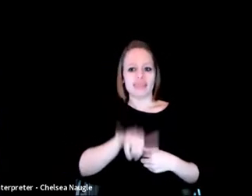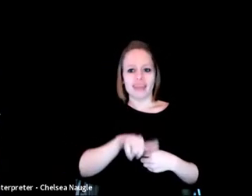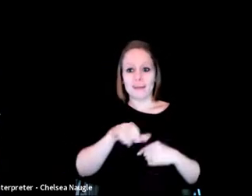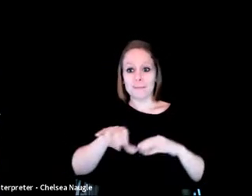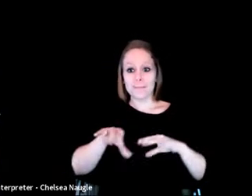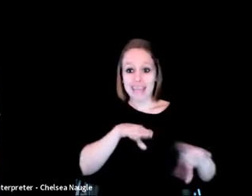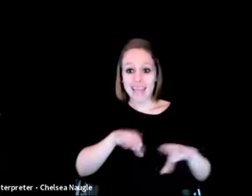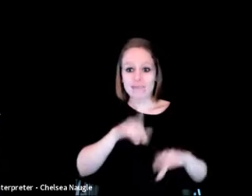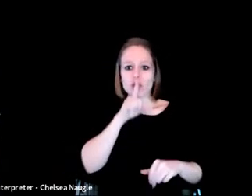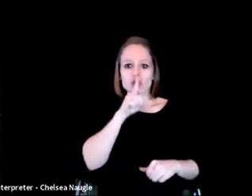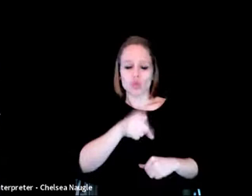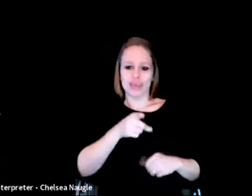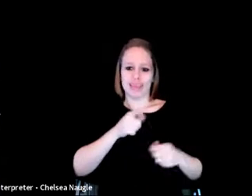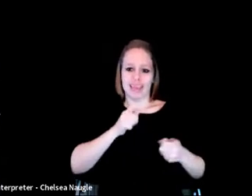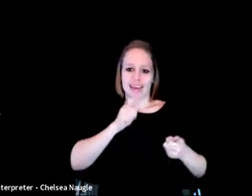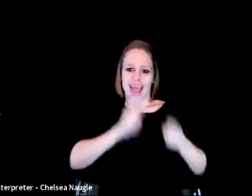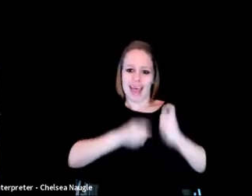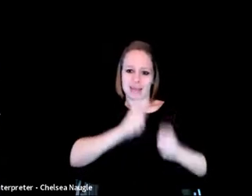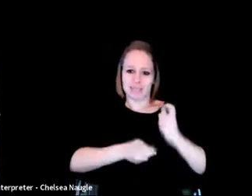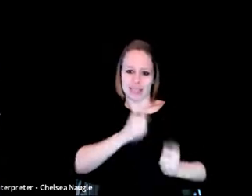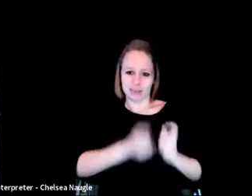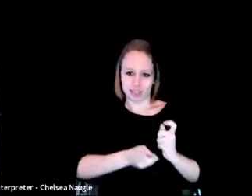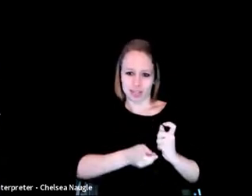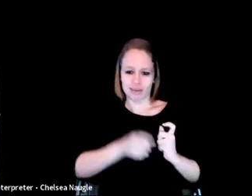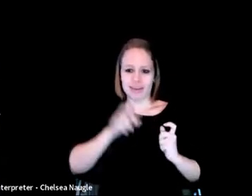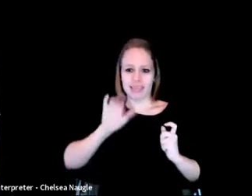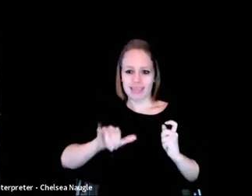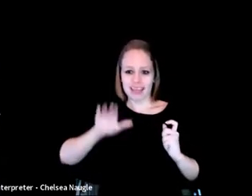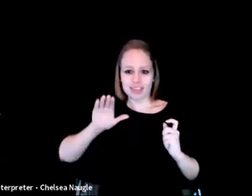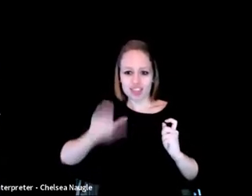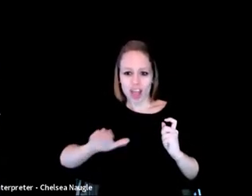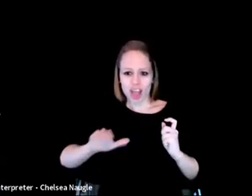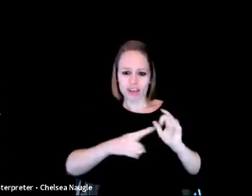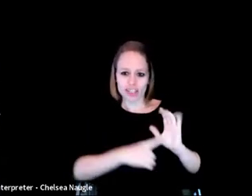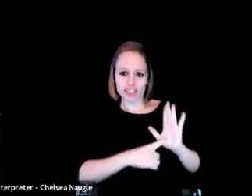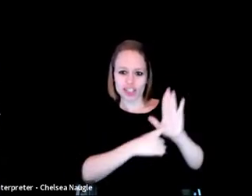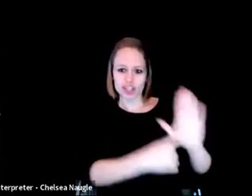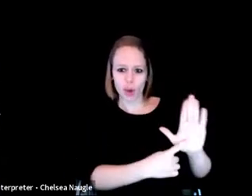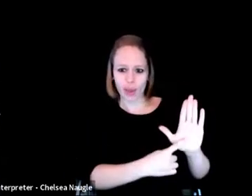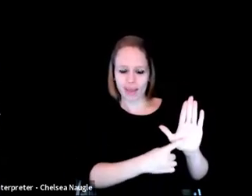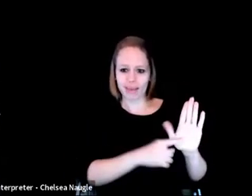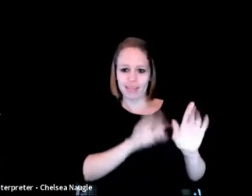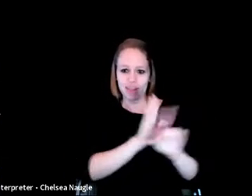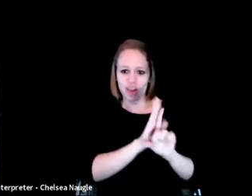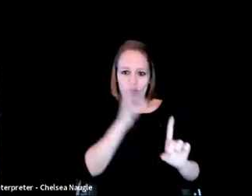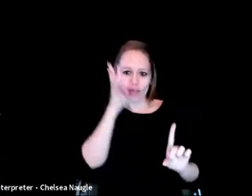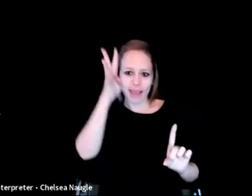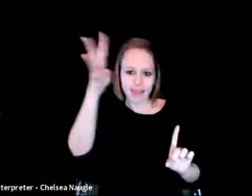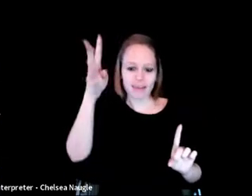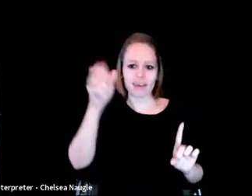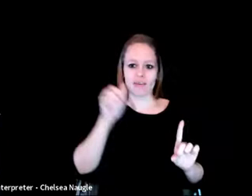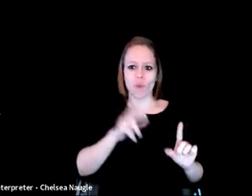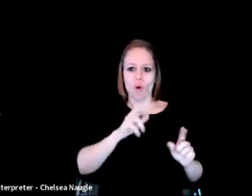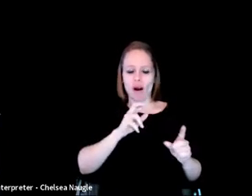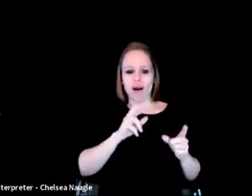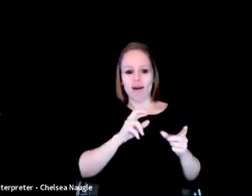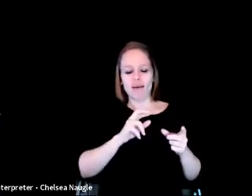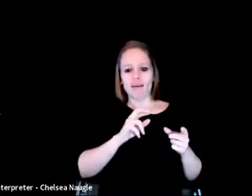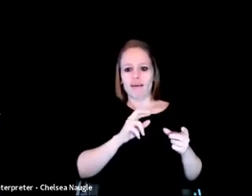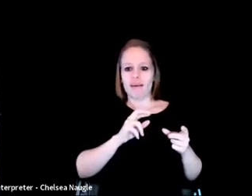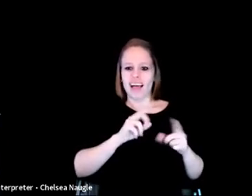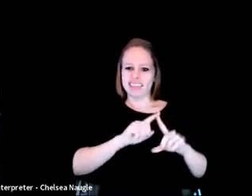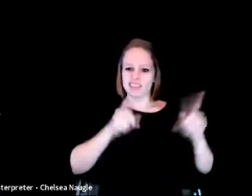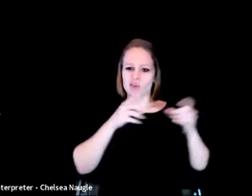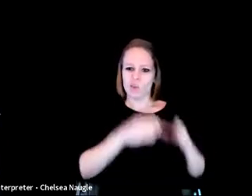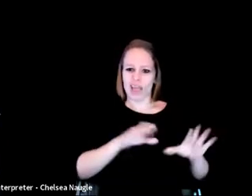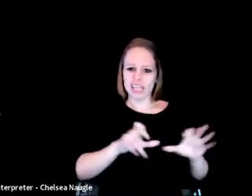that they're actually demonstrating the intelligence and the creativity of the individual. And as long as it's not harming them or harming other people,